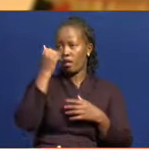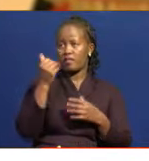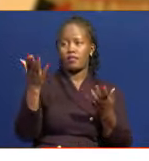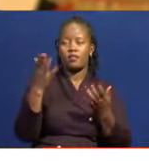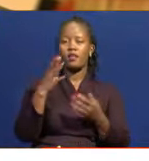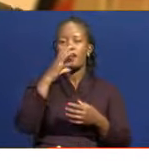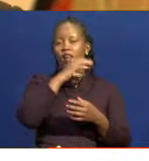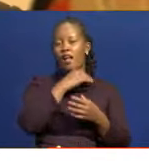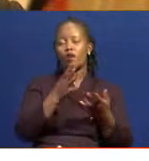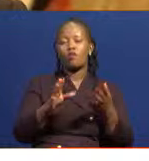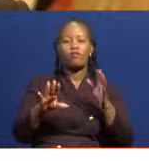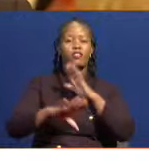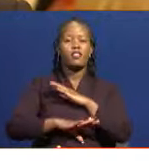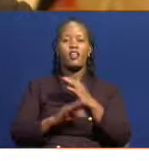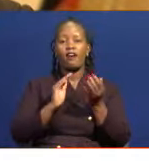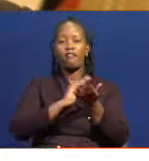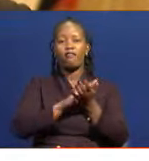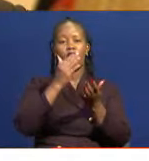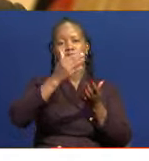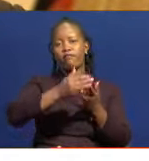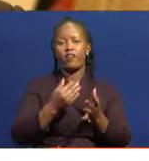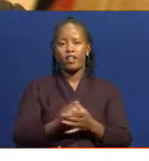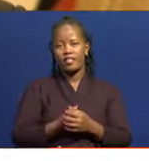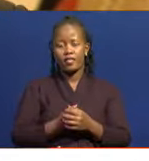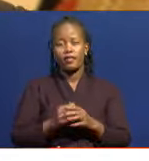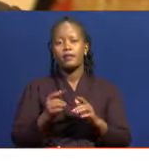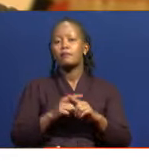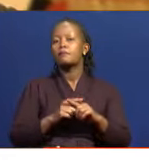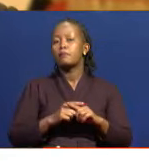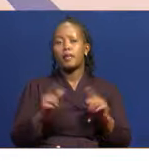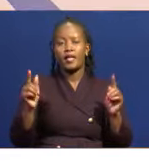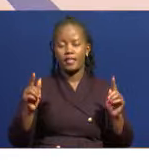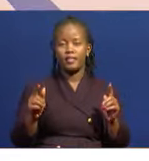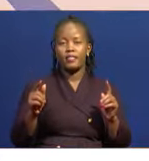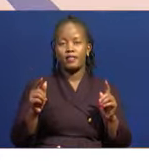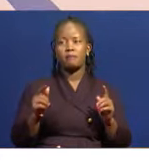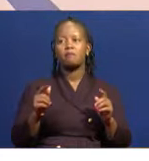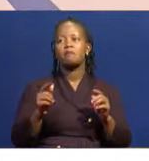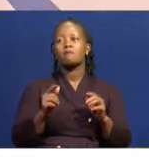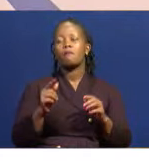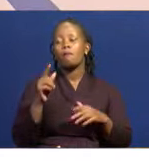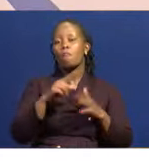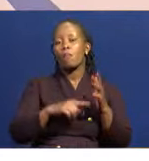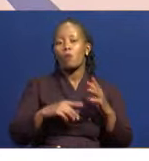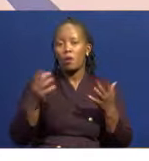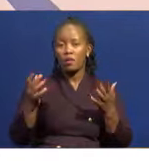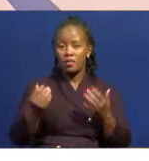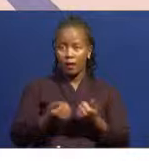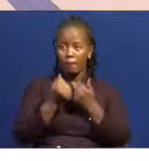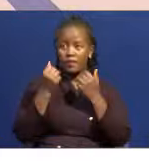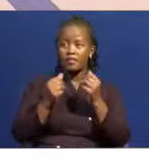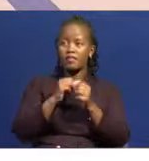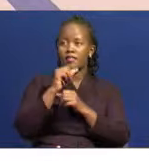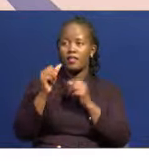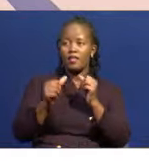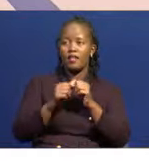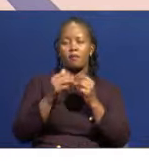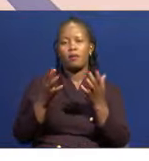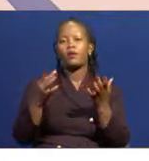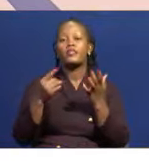budgetary cuts, but what really touches me is the one on